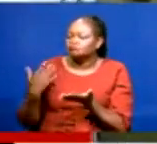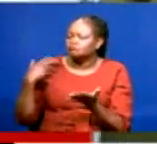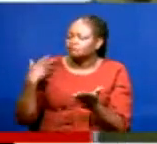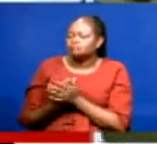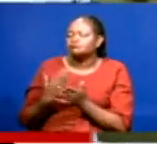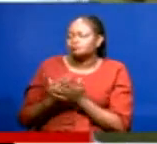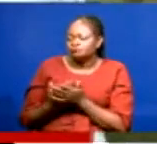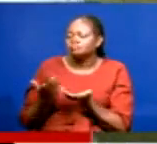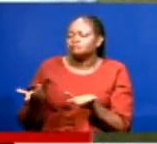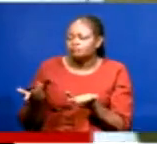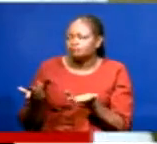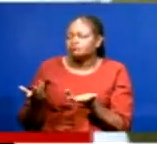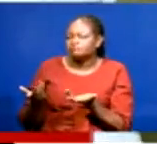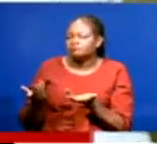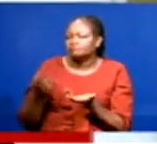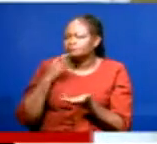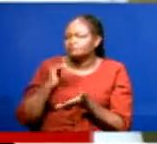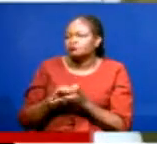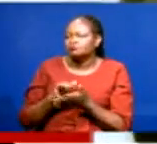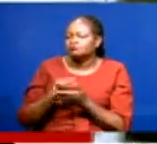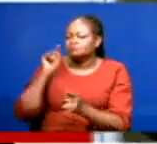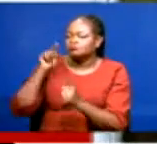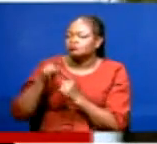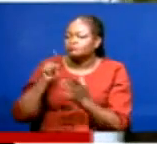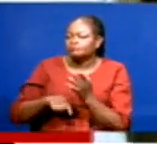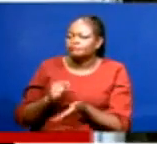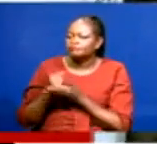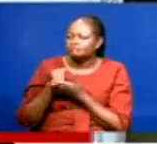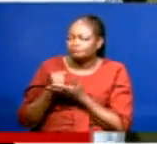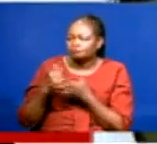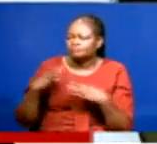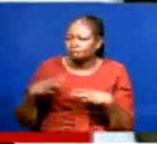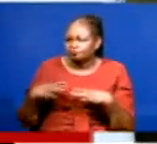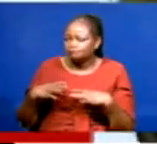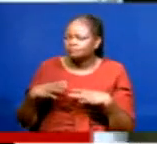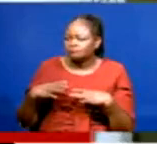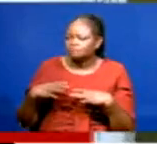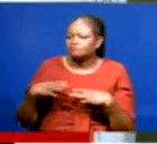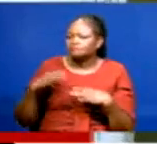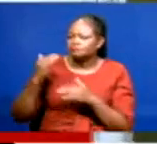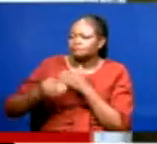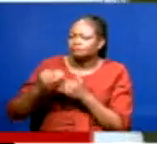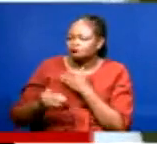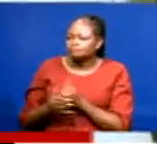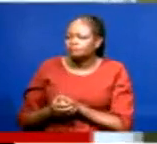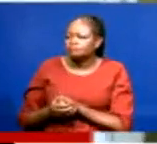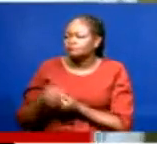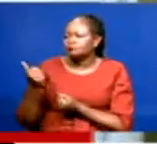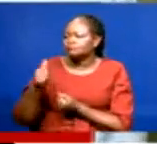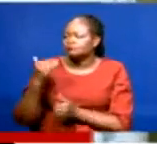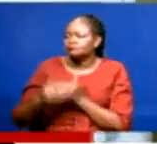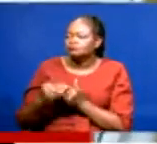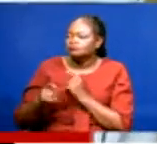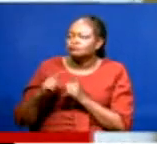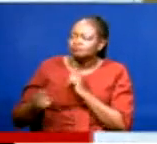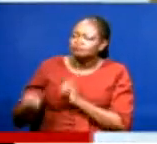with boxing girls? You know, we say that their main aim is to help people, the young ones in this neighborhood and any other neighborhood, to